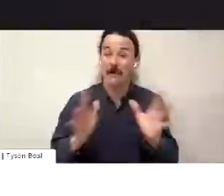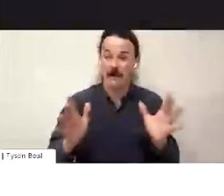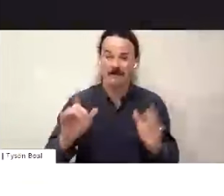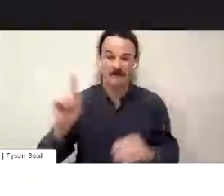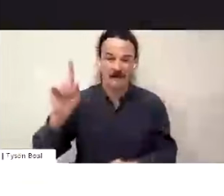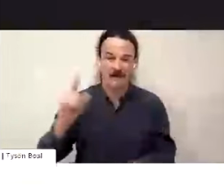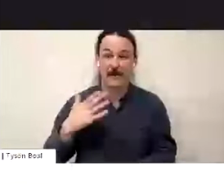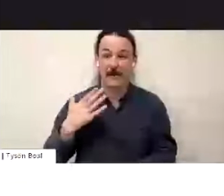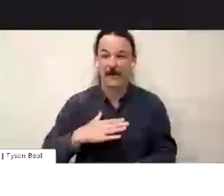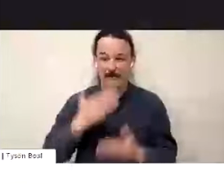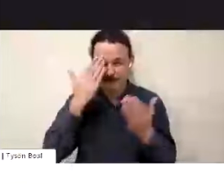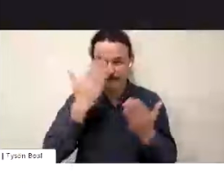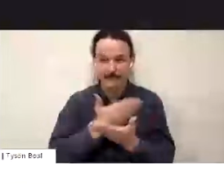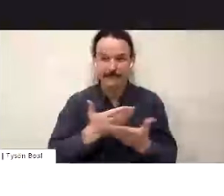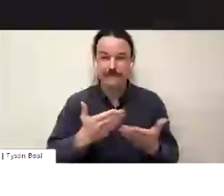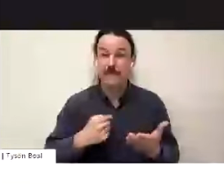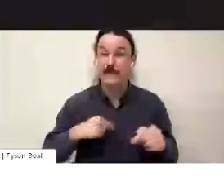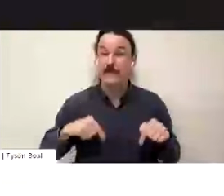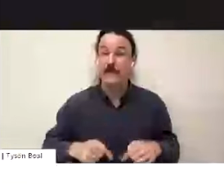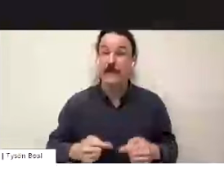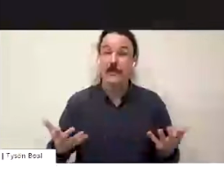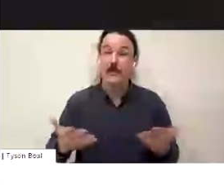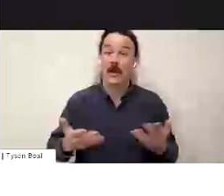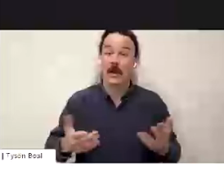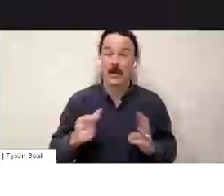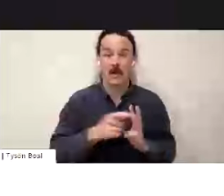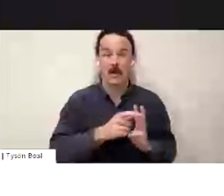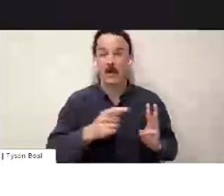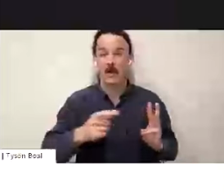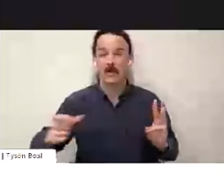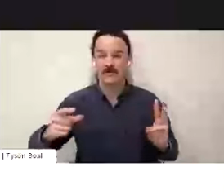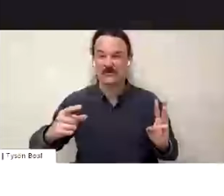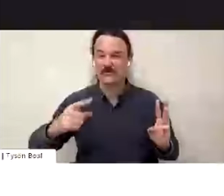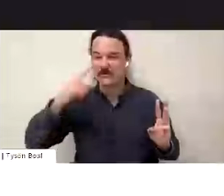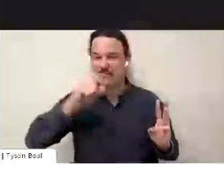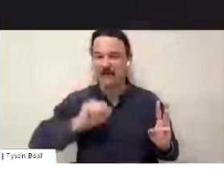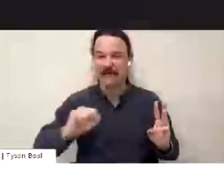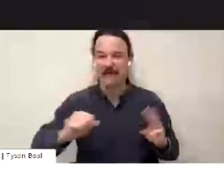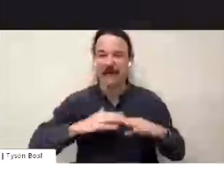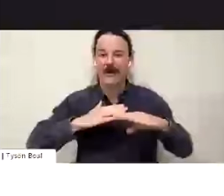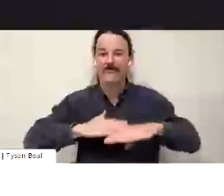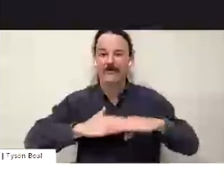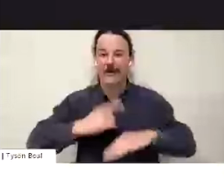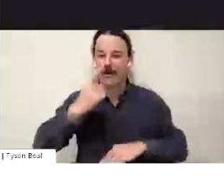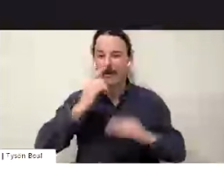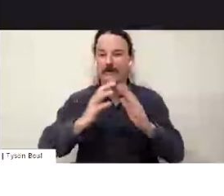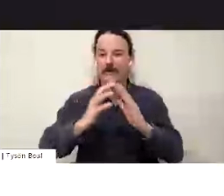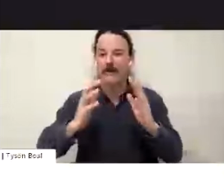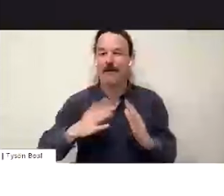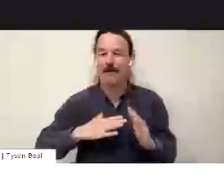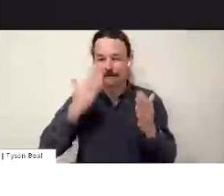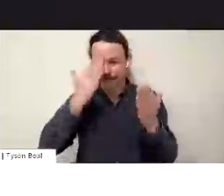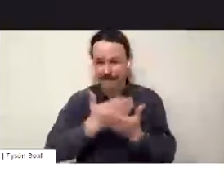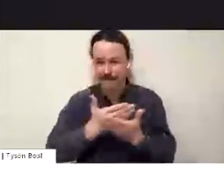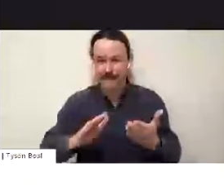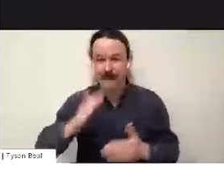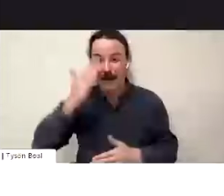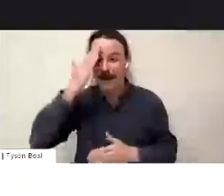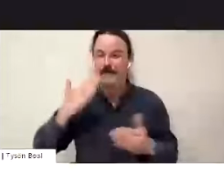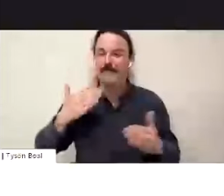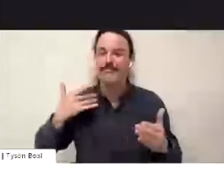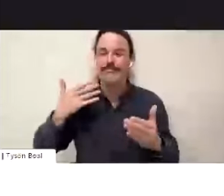I'd like to acknowledge that I'm coming to you from the land of the Wurundjeri people of the Kulin Nation and pay my respect to their elders, past and